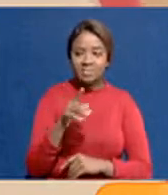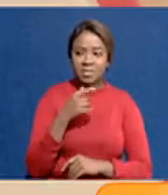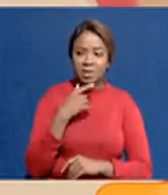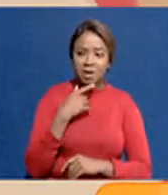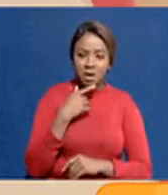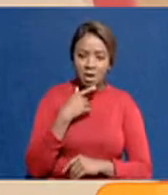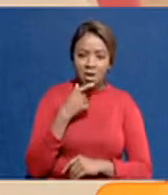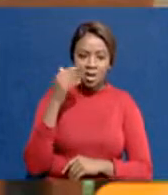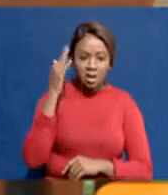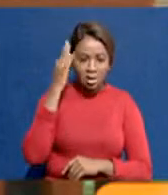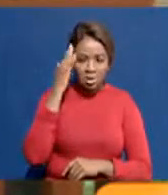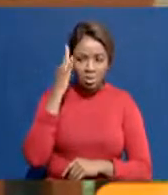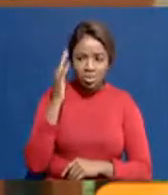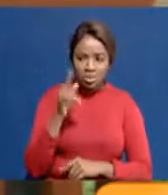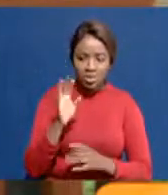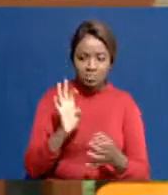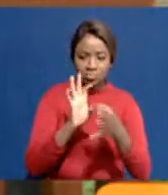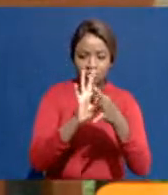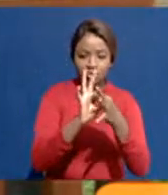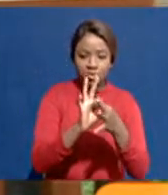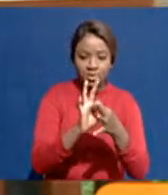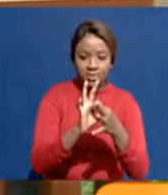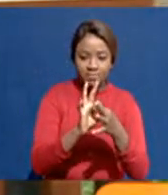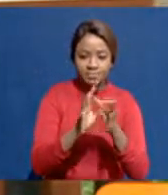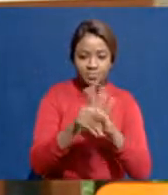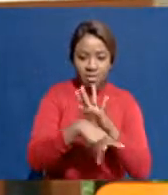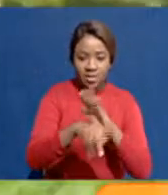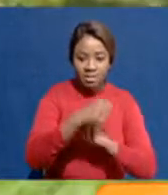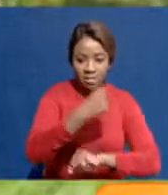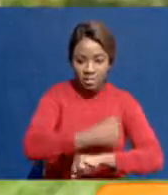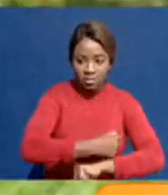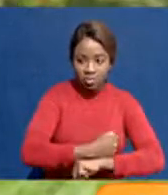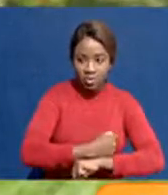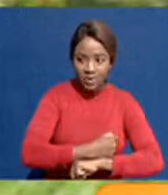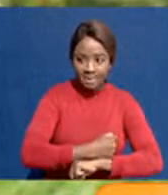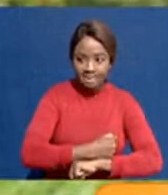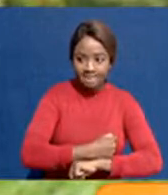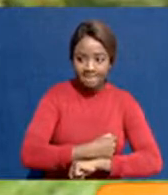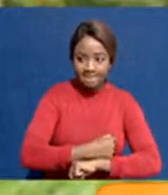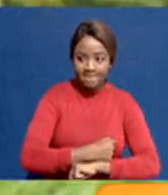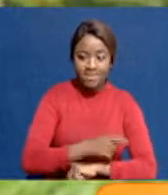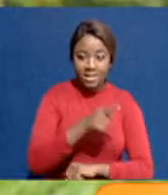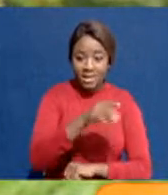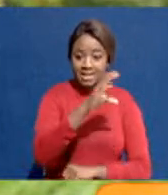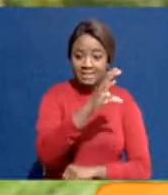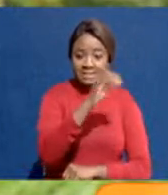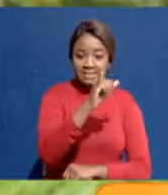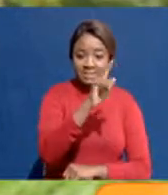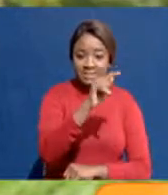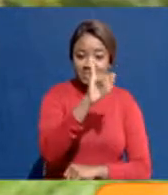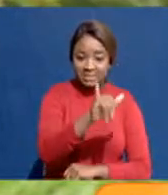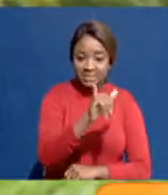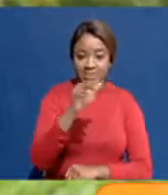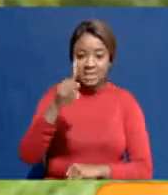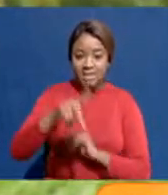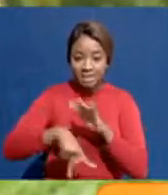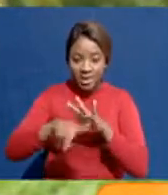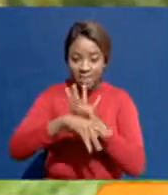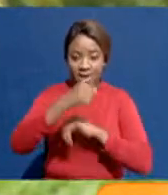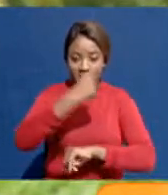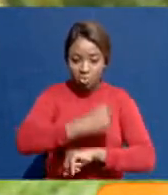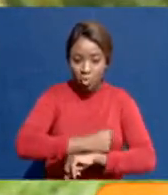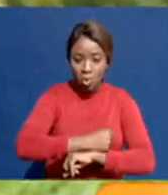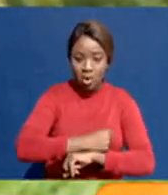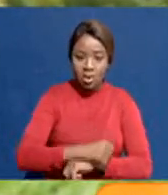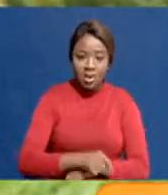into the autism unit at the city primary school. It is a regular school that has